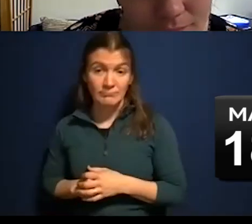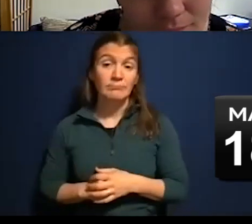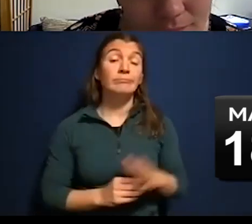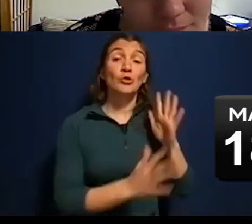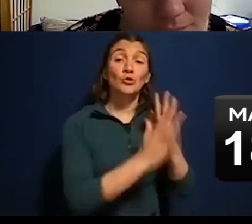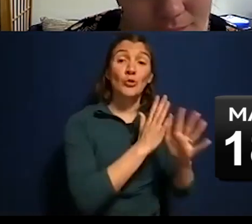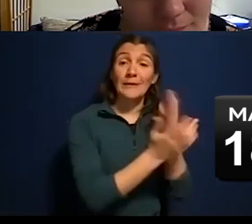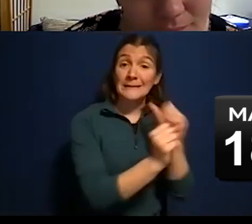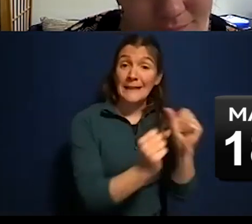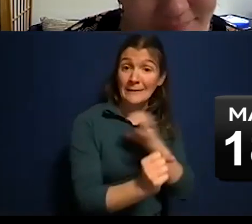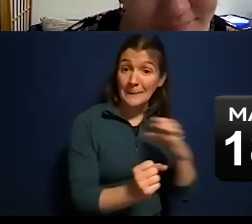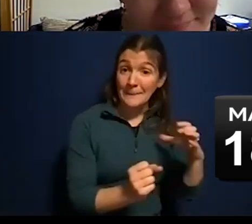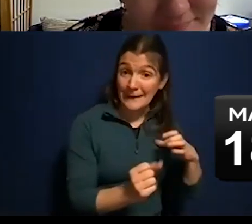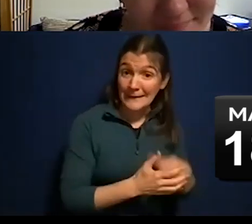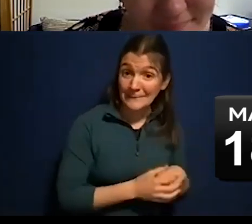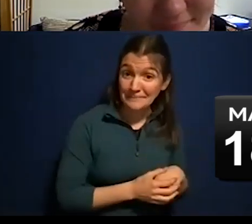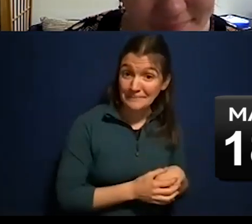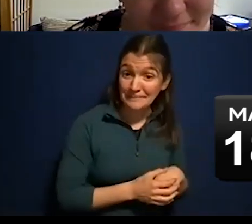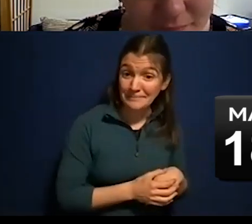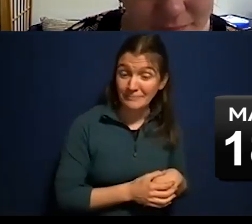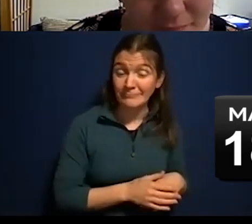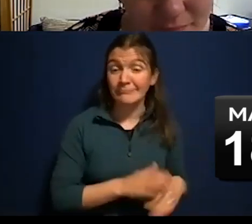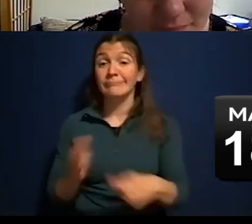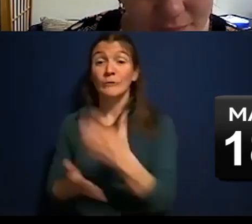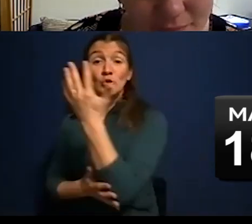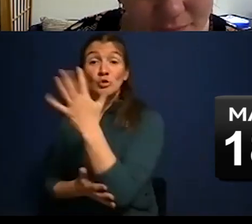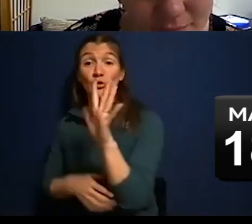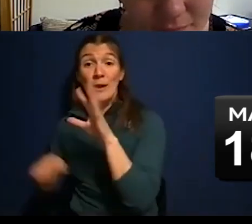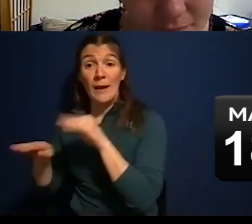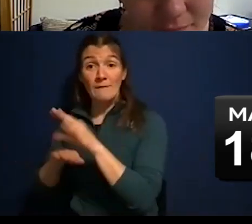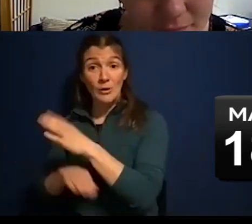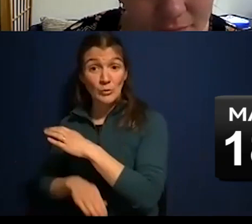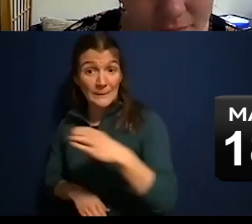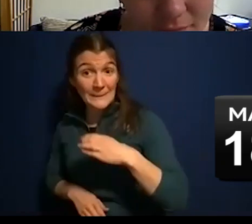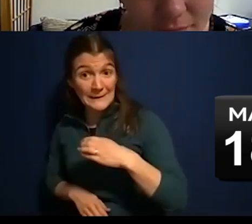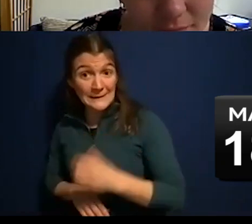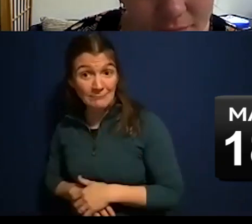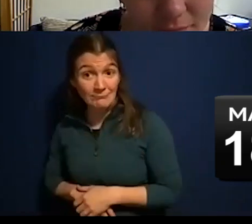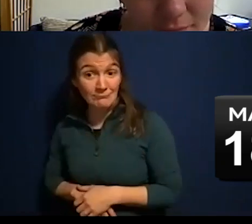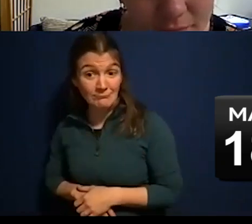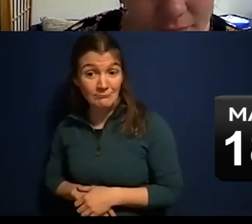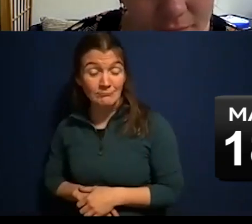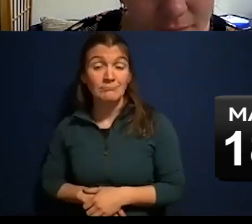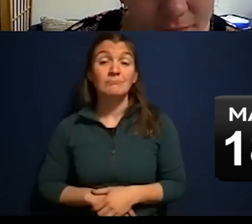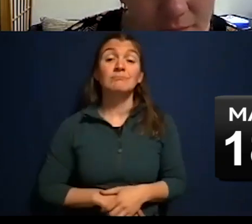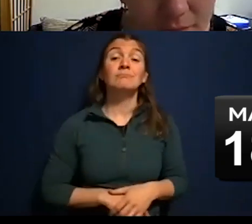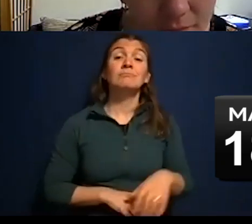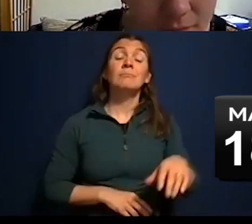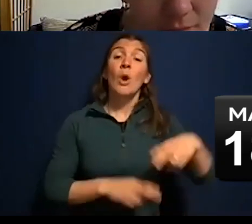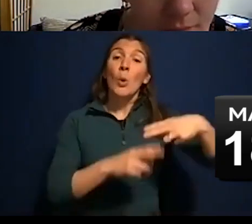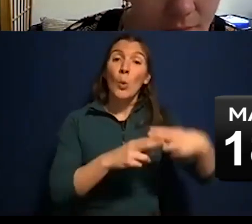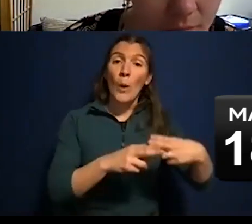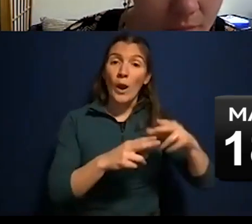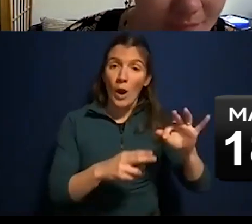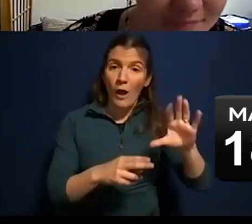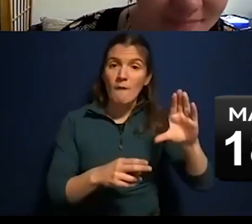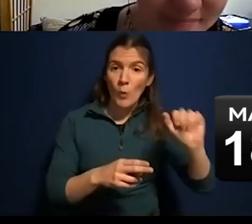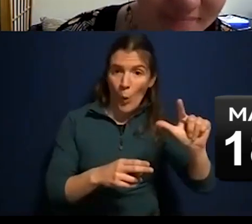Traffic Safety Committee, Tree Advisory Committee, and Weyer of Coal.